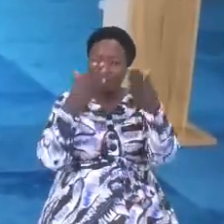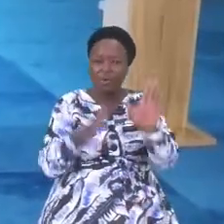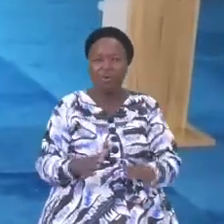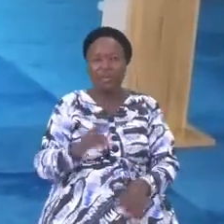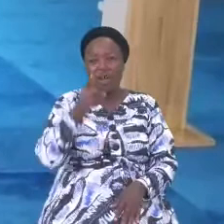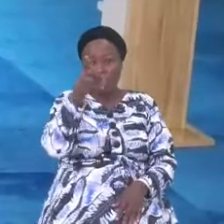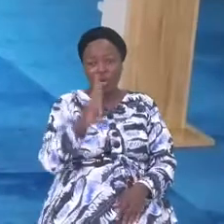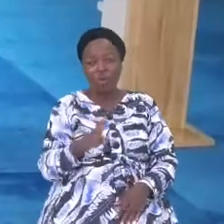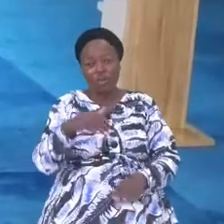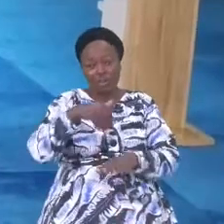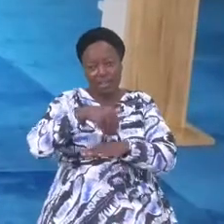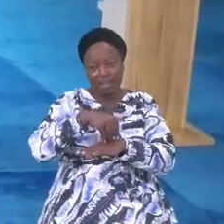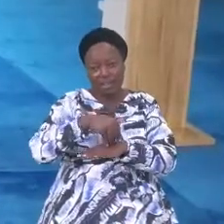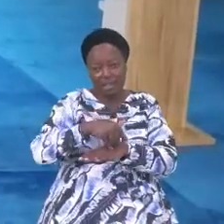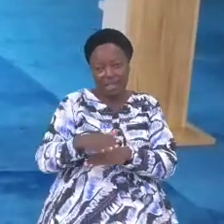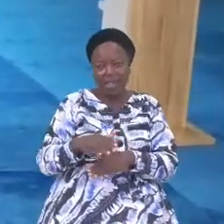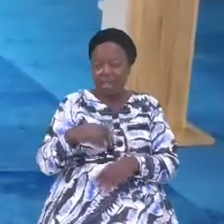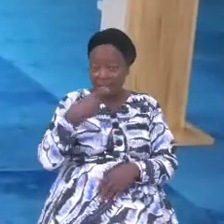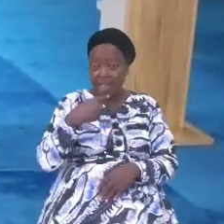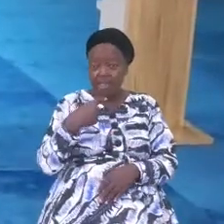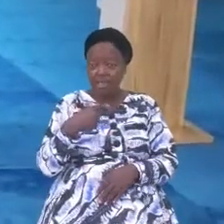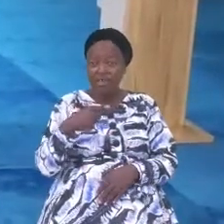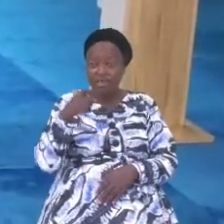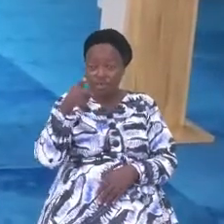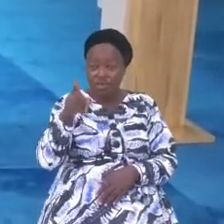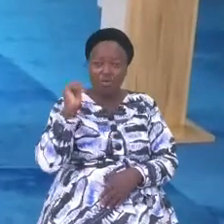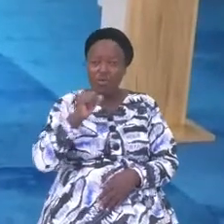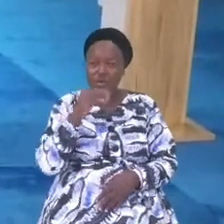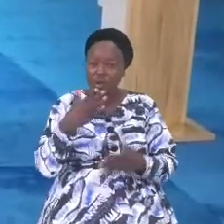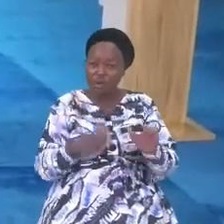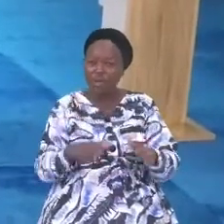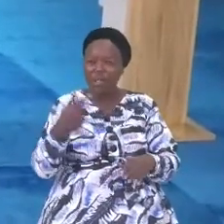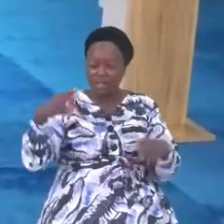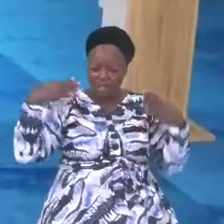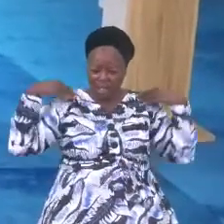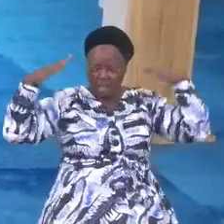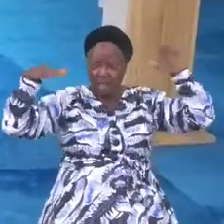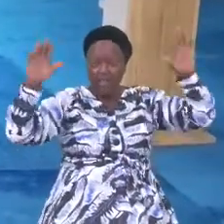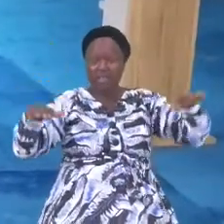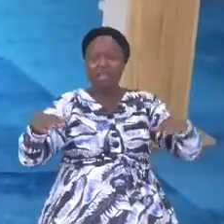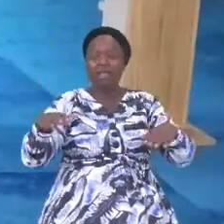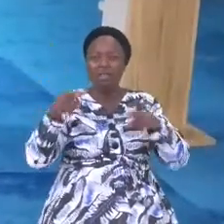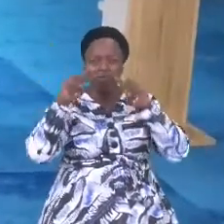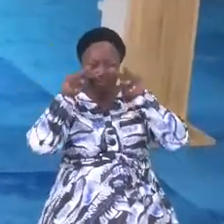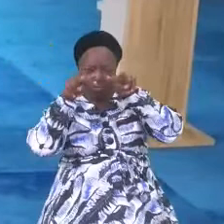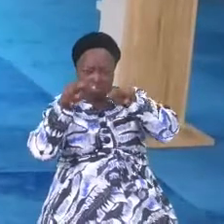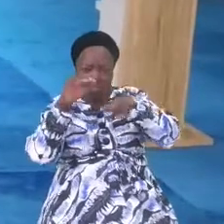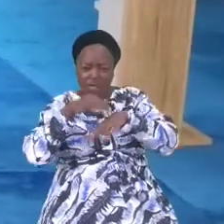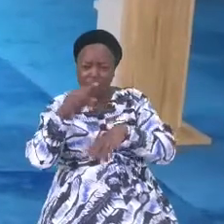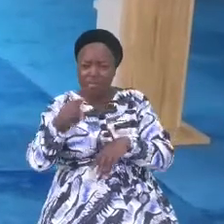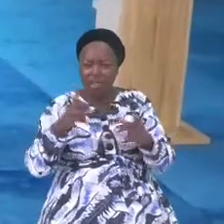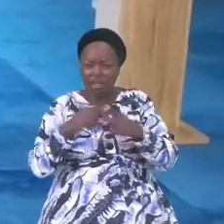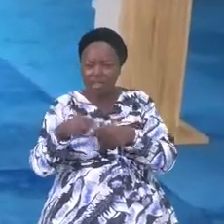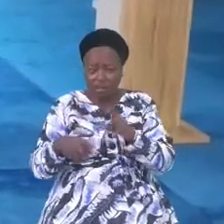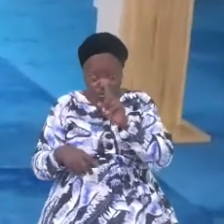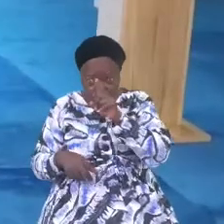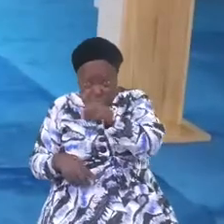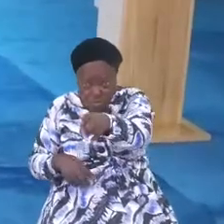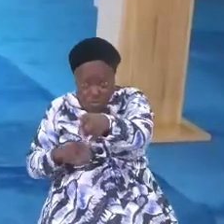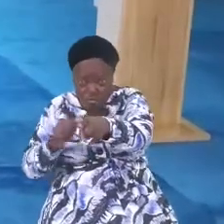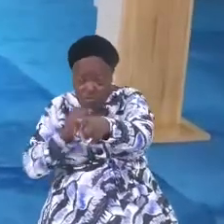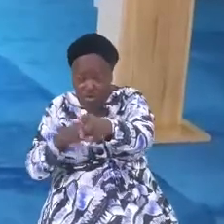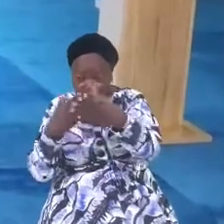God said you should not perish. The angels look at you and said, you should